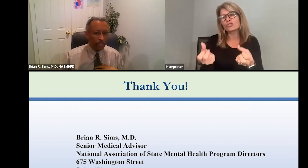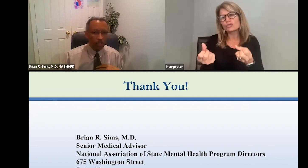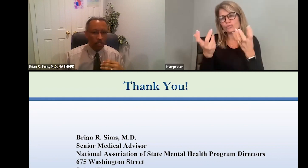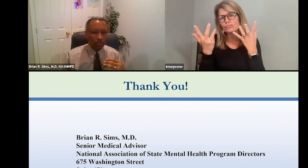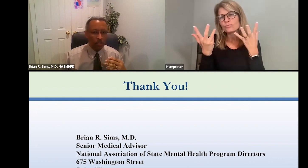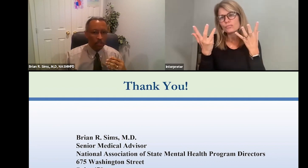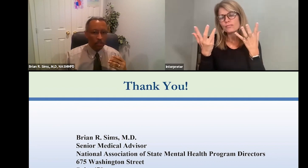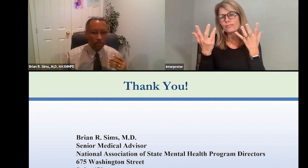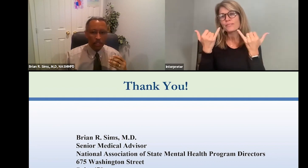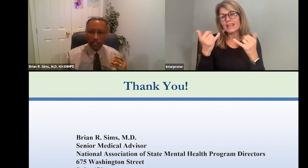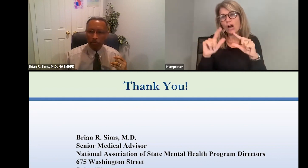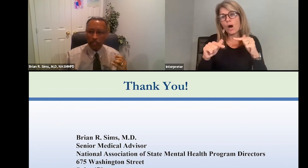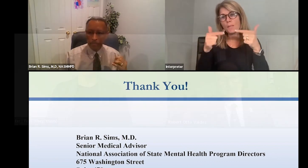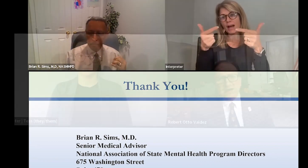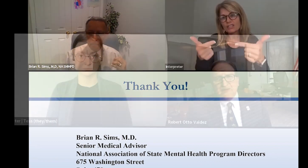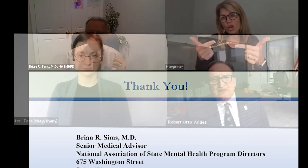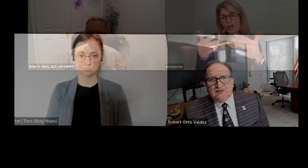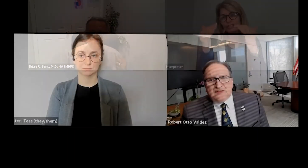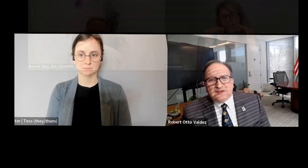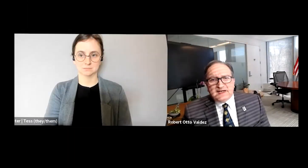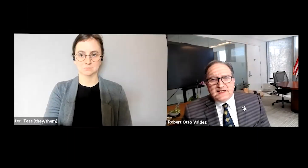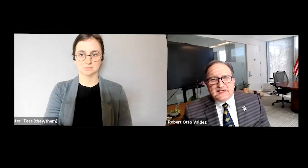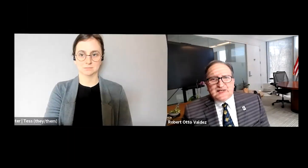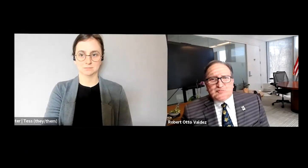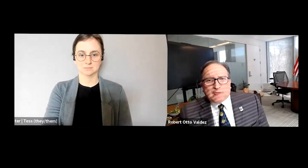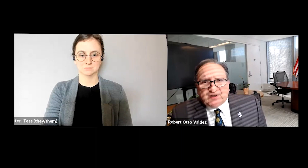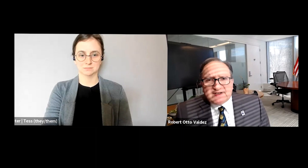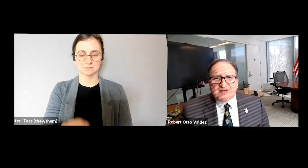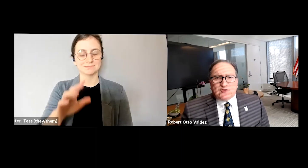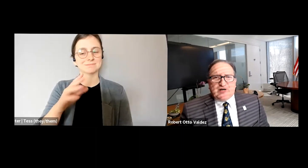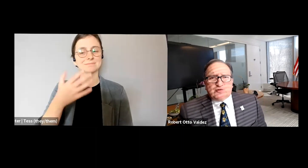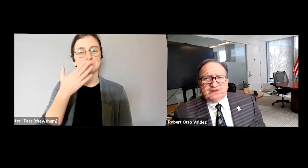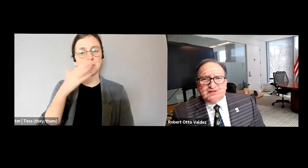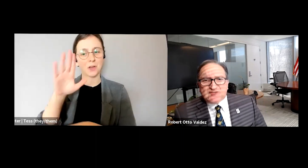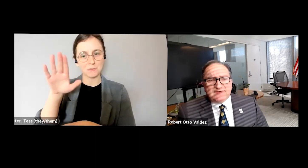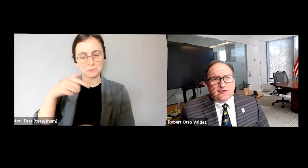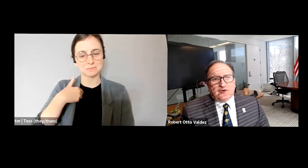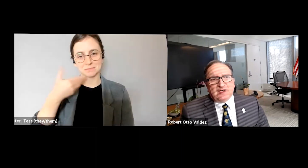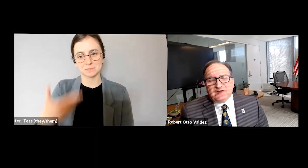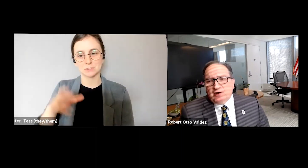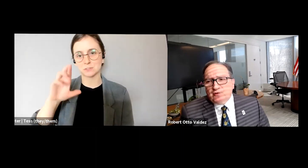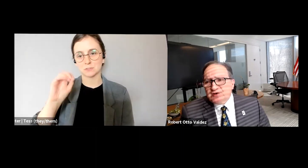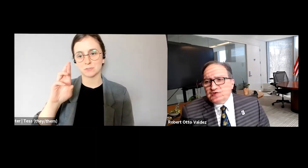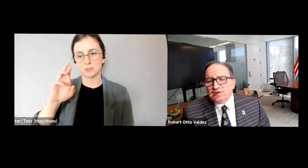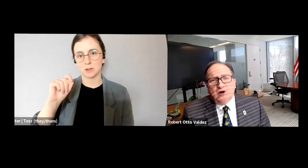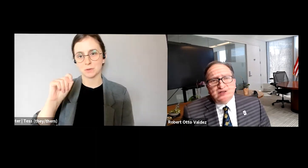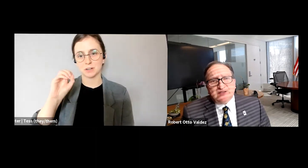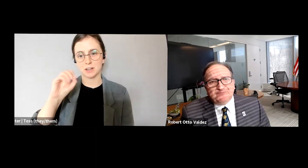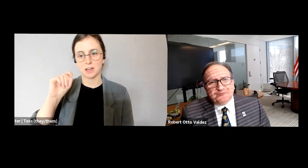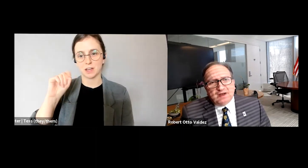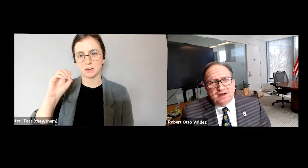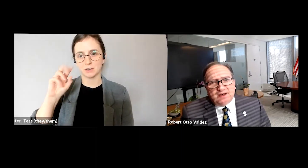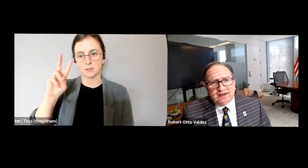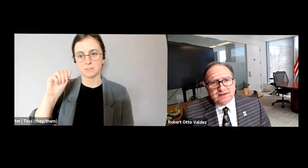I'll pass it on to the next speaker. Good day, I'm Robert Valdez. I'm the director of the Agency for Healthcare Research and